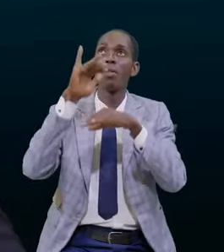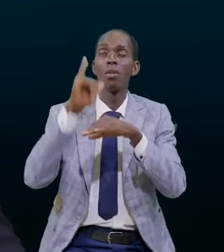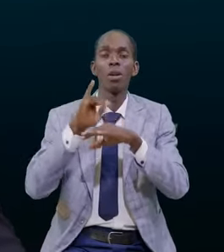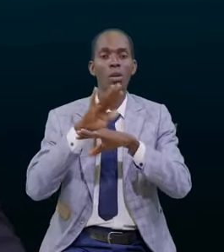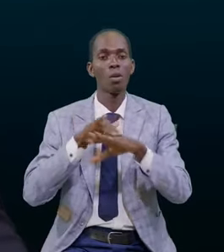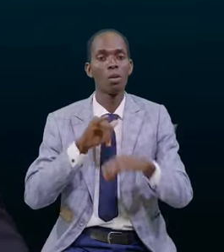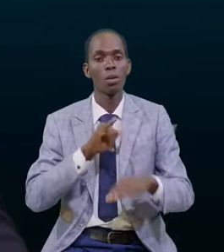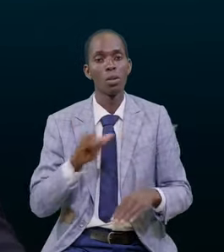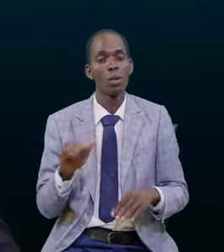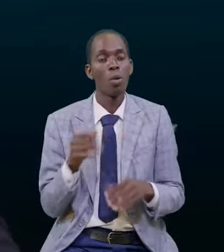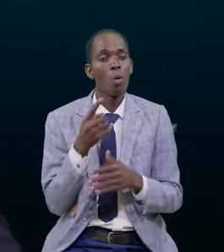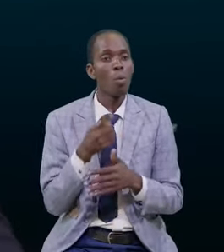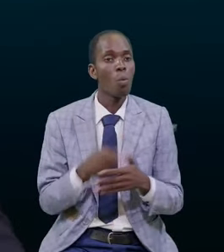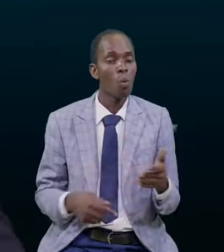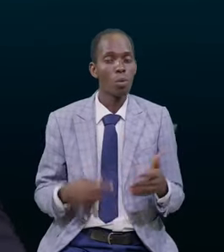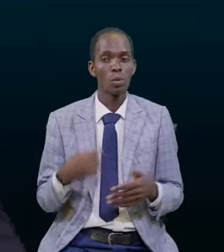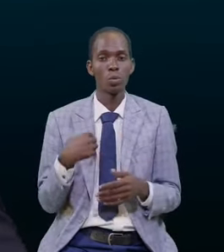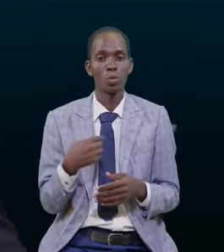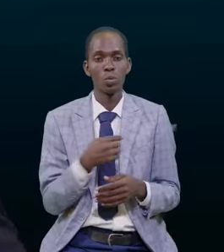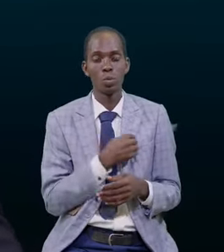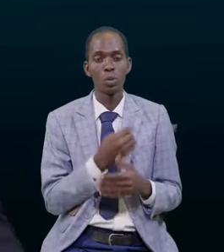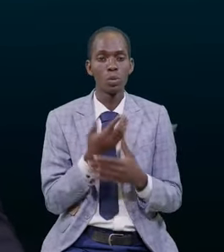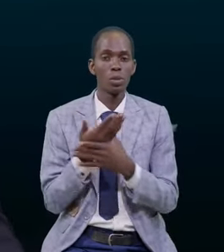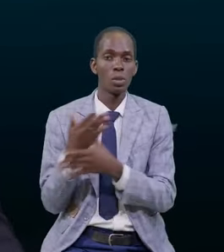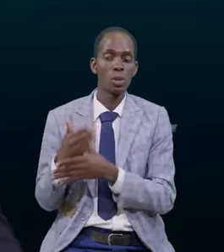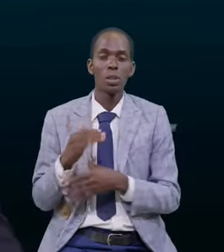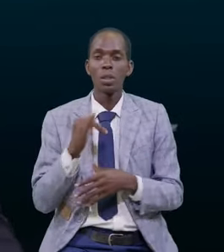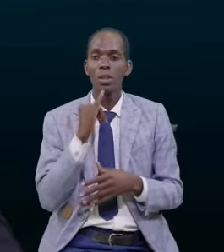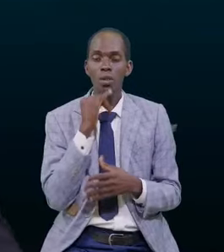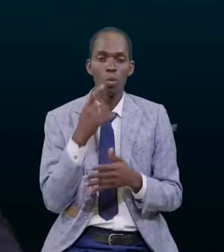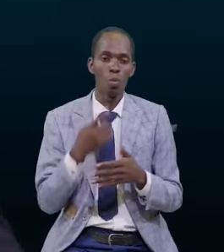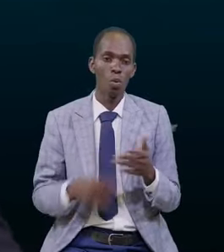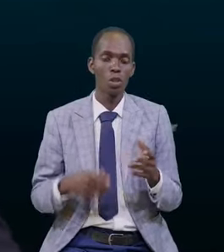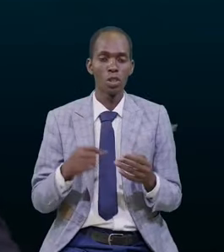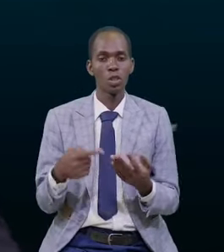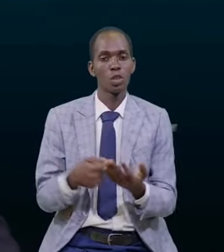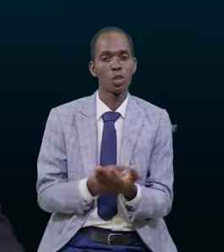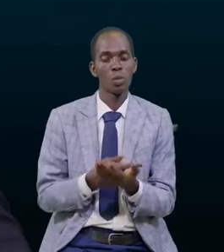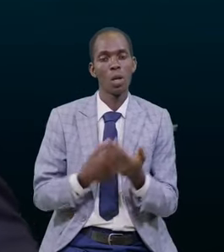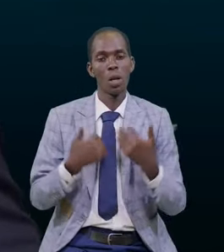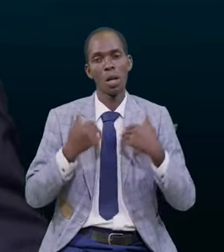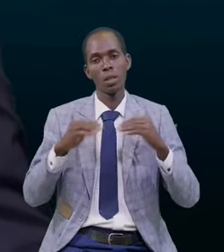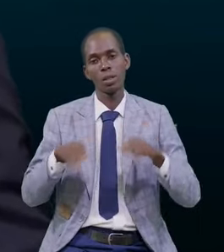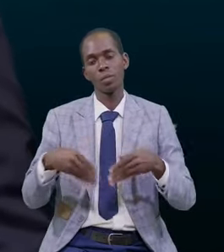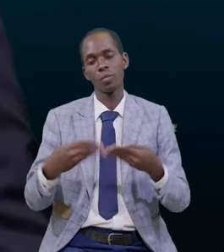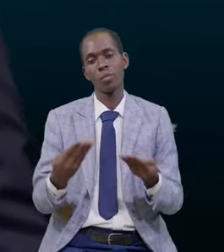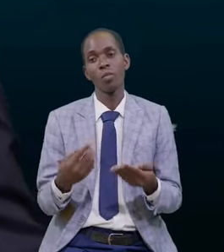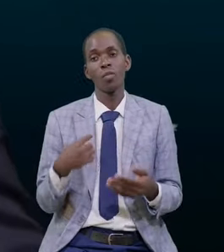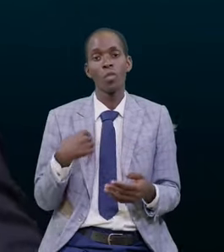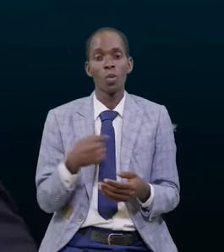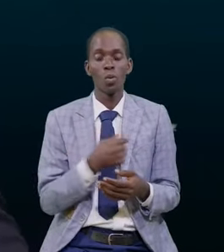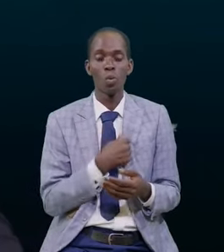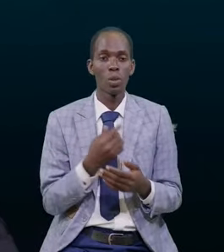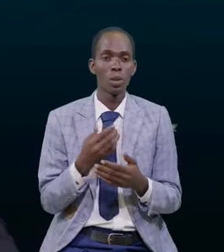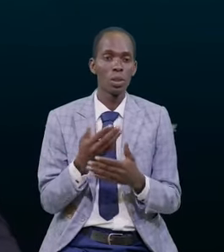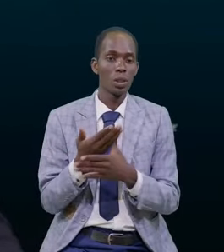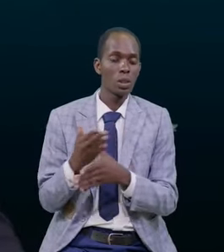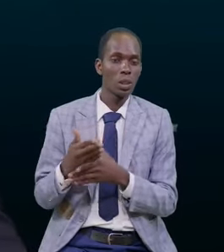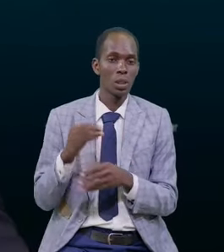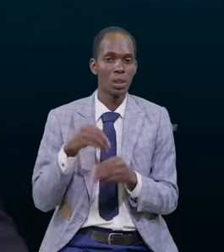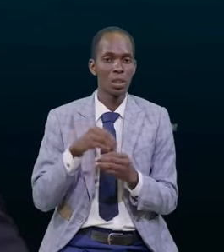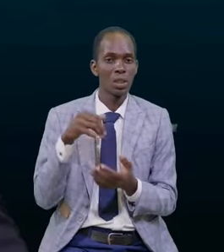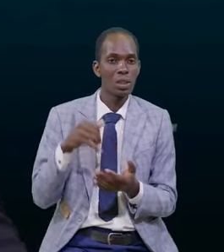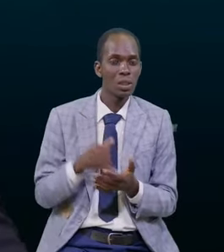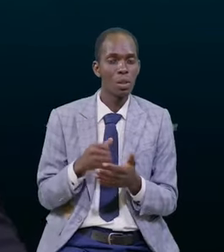as the gospel has provided every gospel benefit we share in it by virtue of the fact that we are all